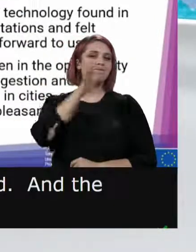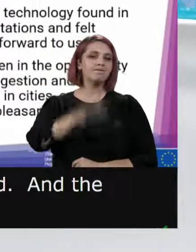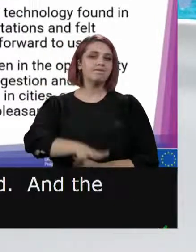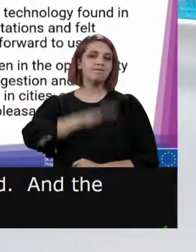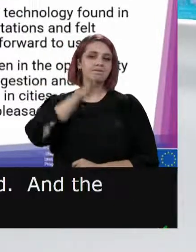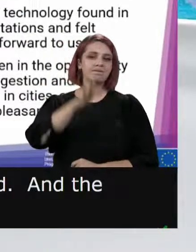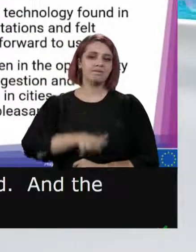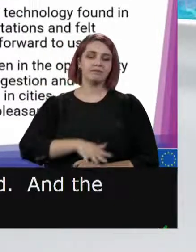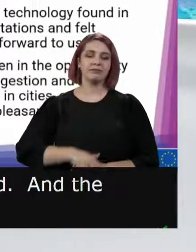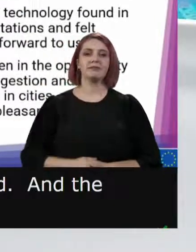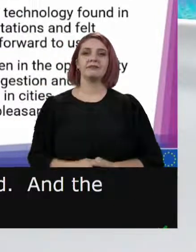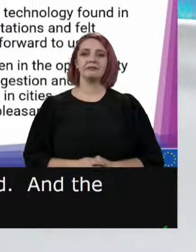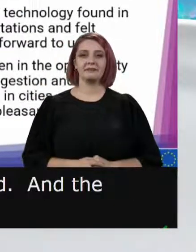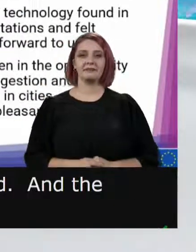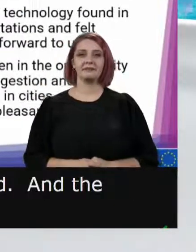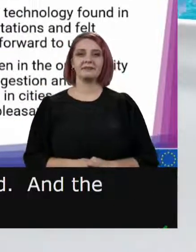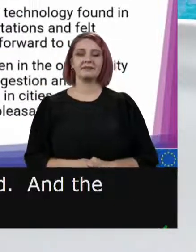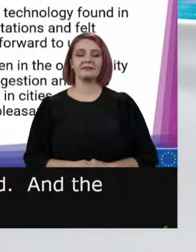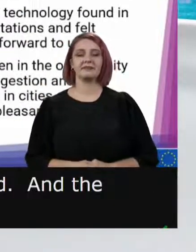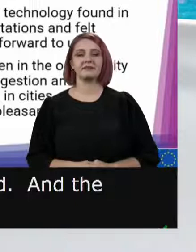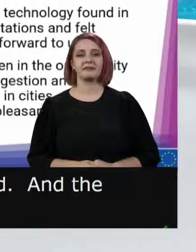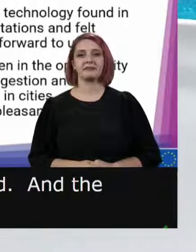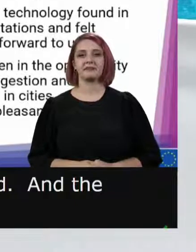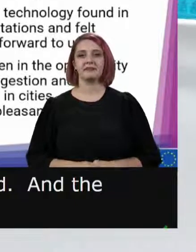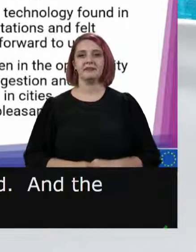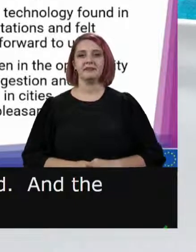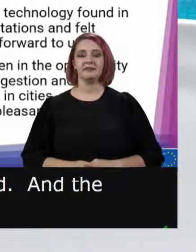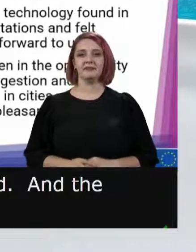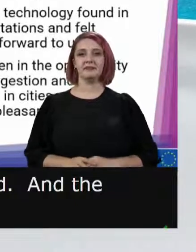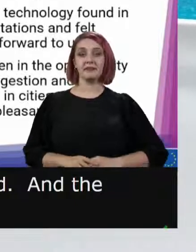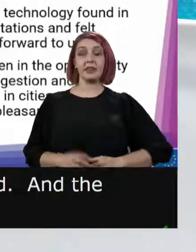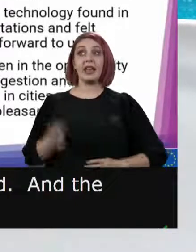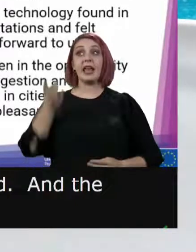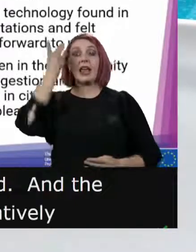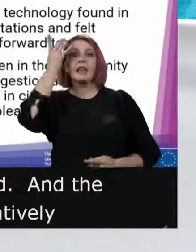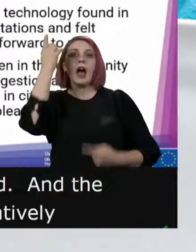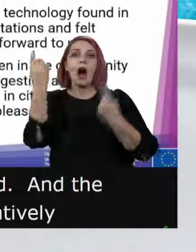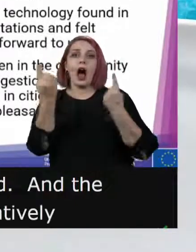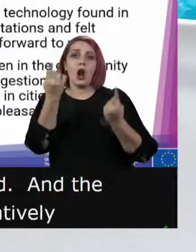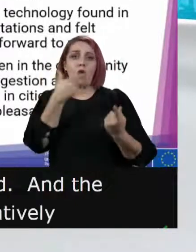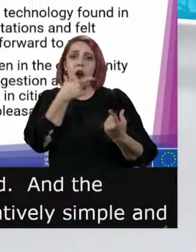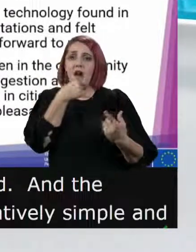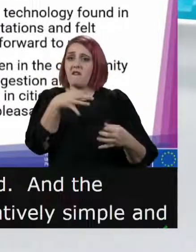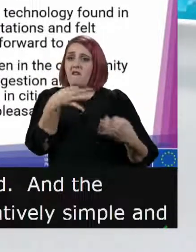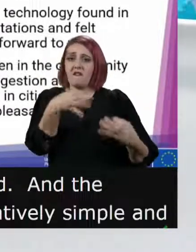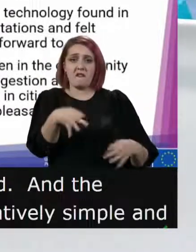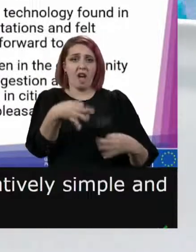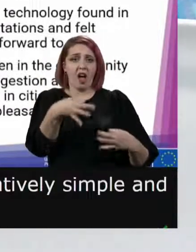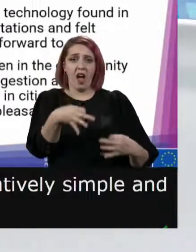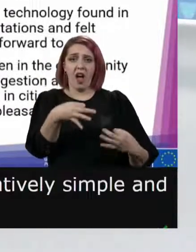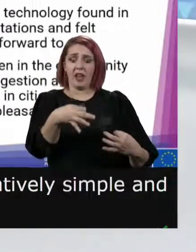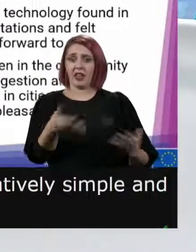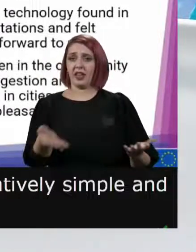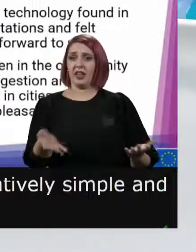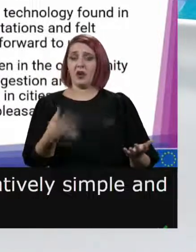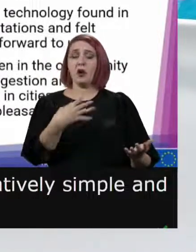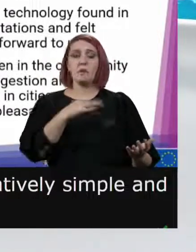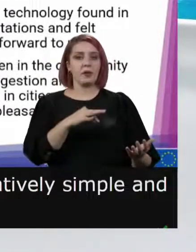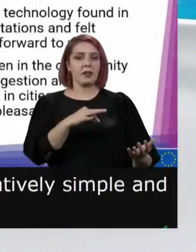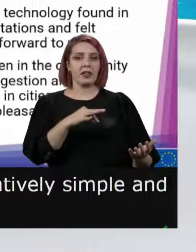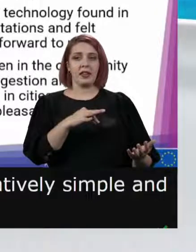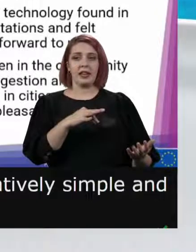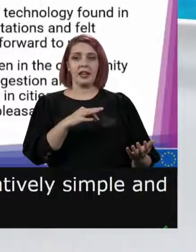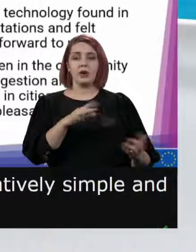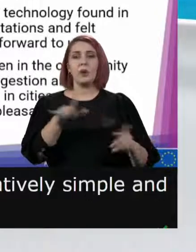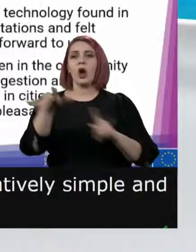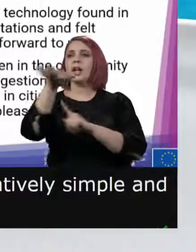Some of those ideas were relatively simple, and you might recognize them from other settings. One of the ideas